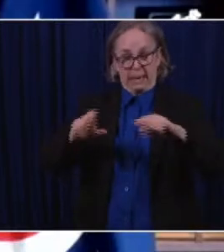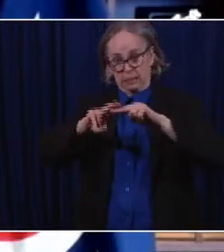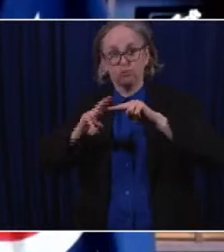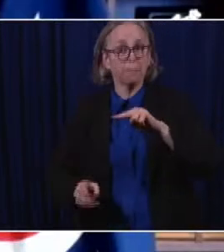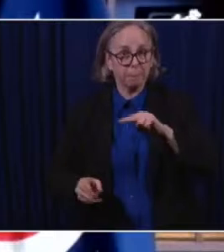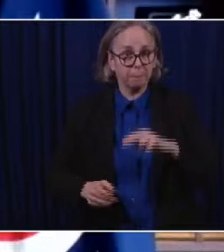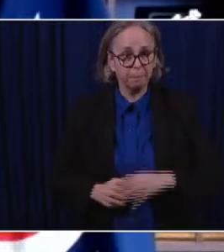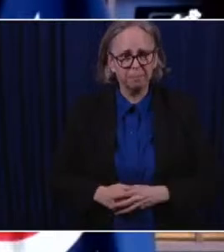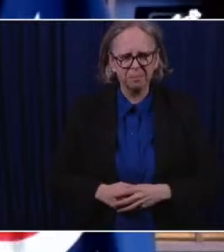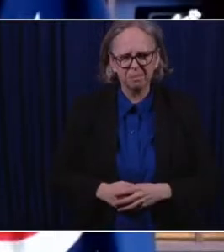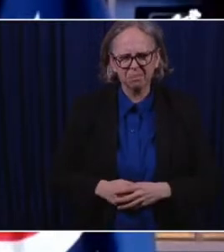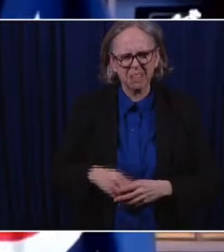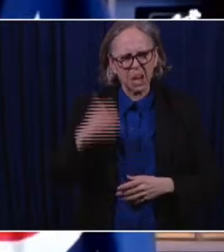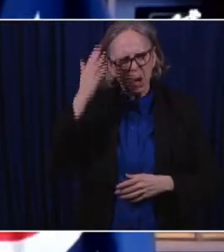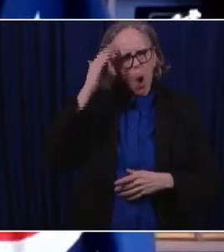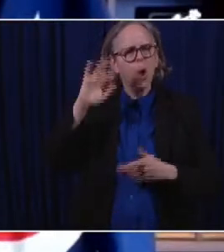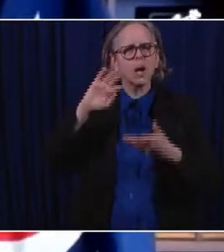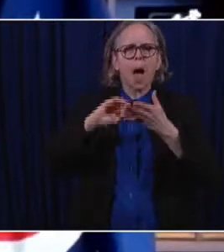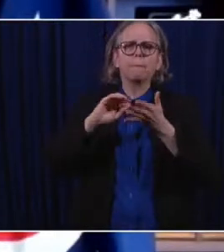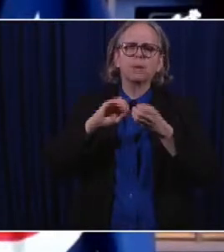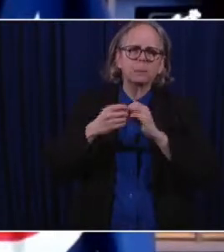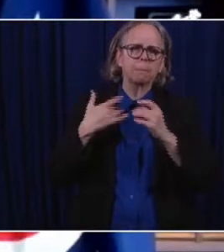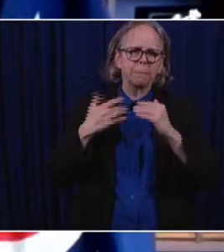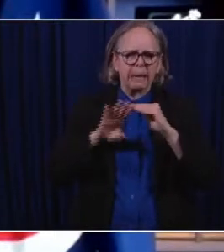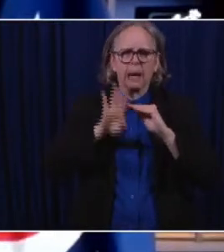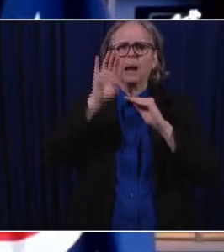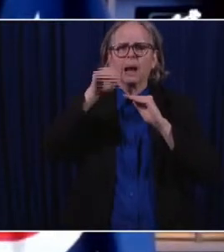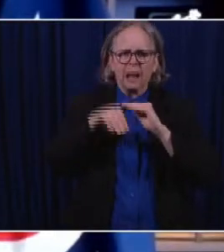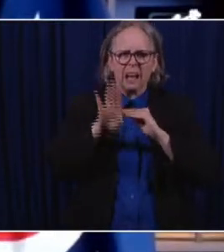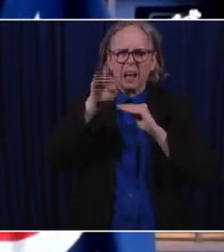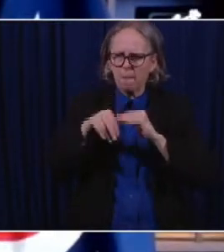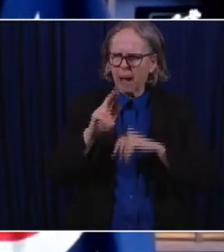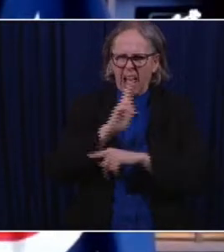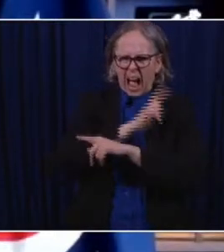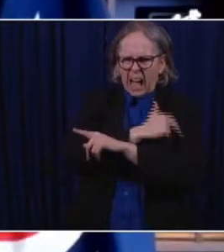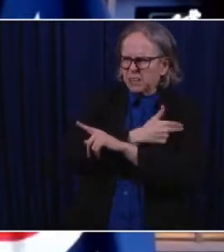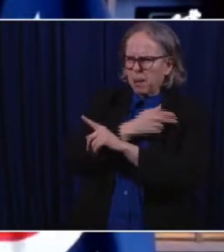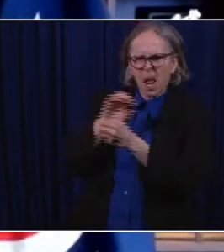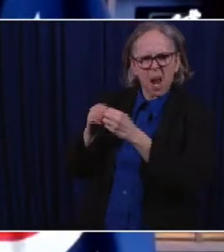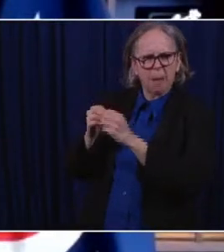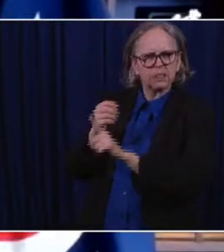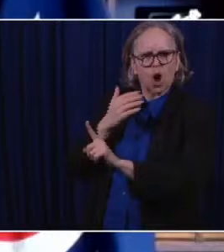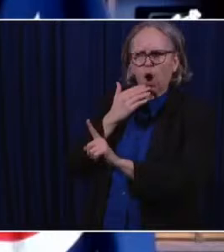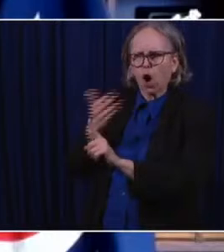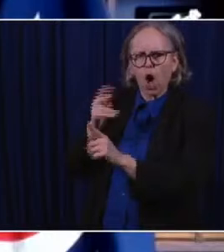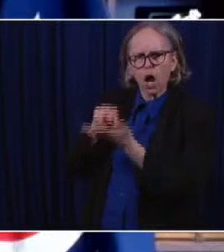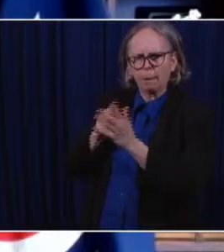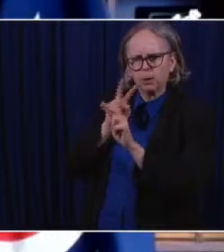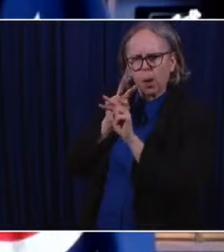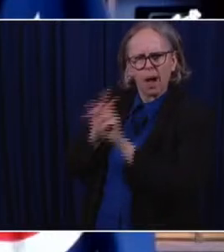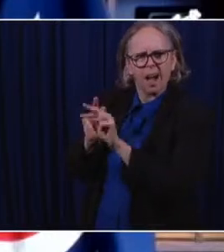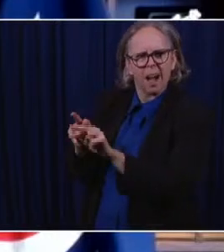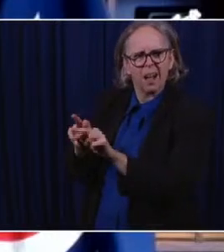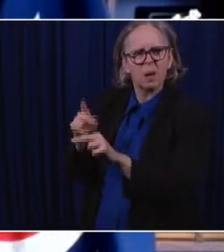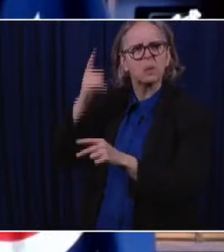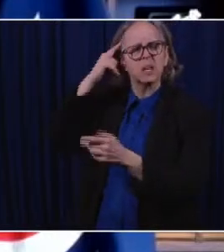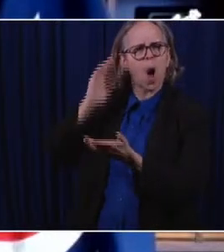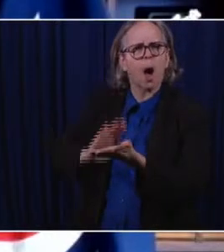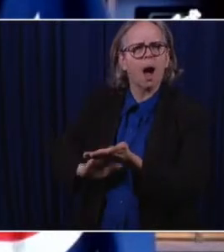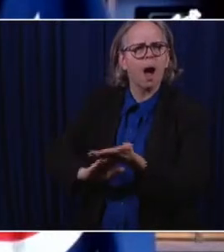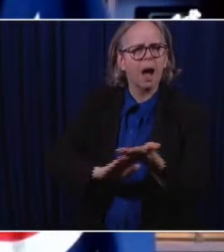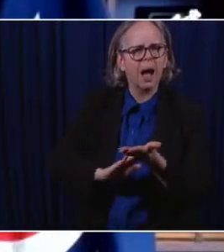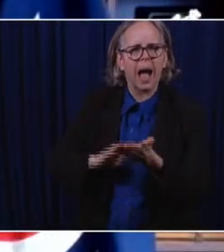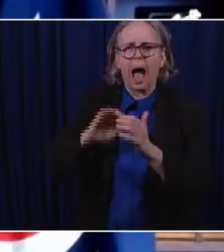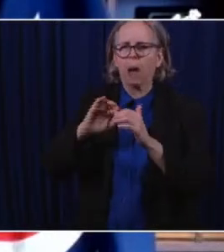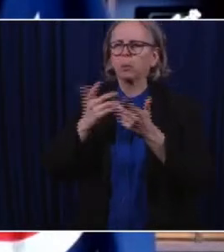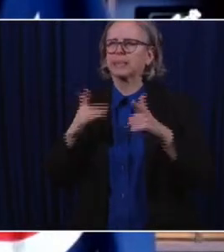but hospitalizations are a very reliable number about what the impact is in the community. And I just wanted to share those numbers.